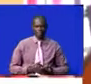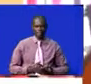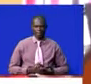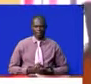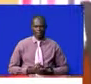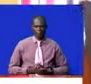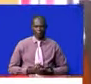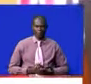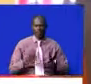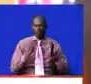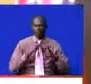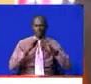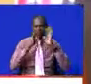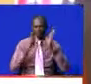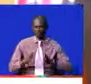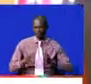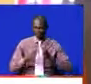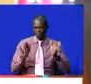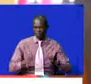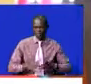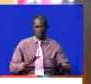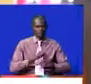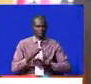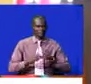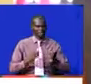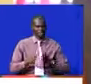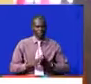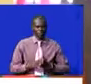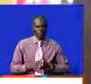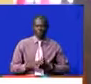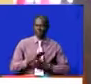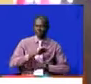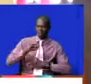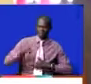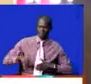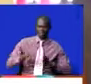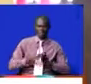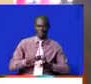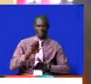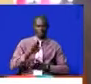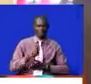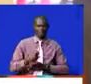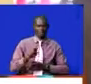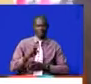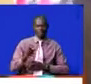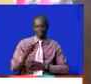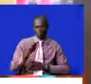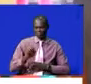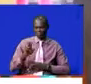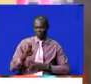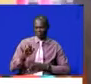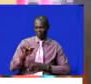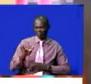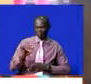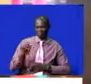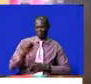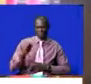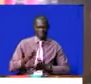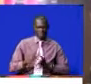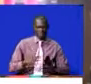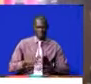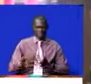Yes, to inform the public of the postponement of the scheduled launch of bursary ceremony for the financial